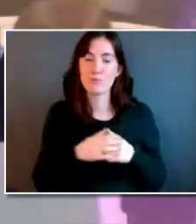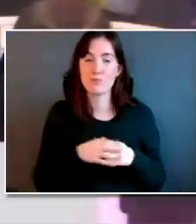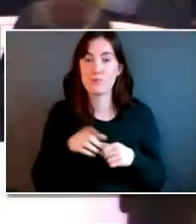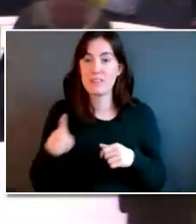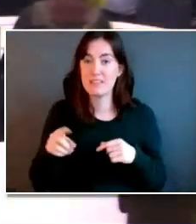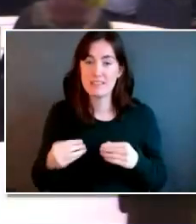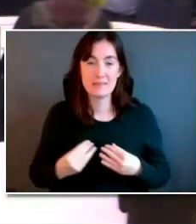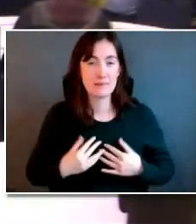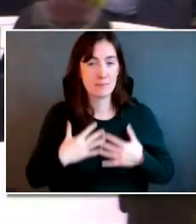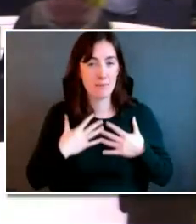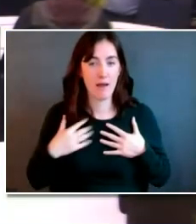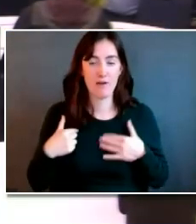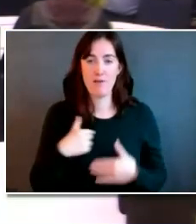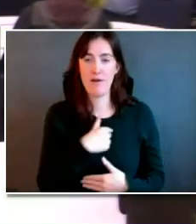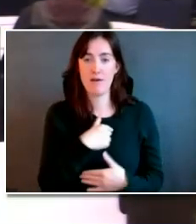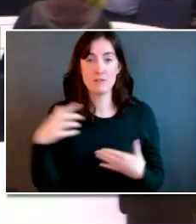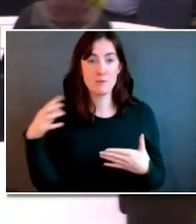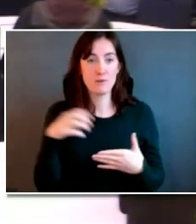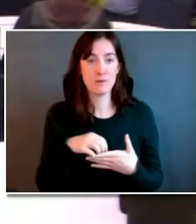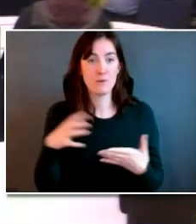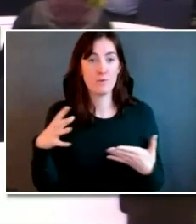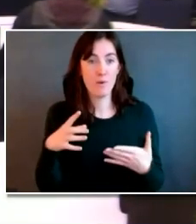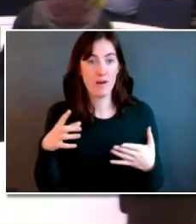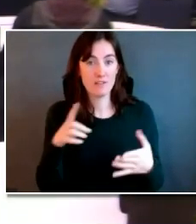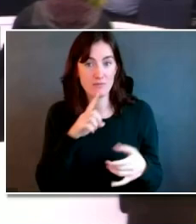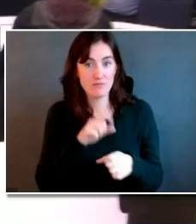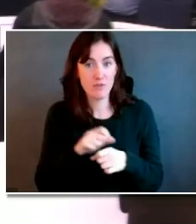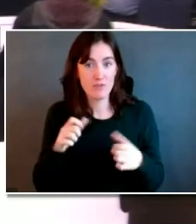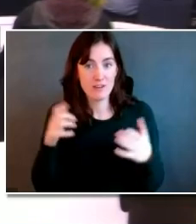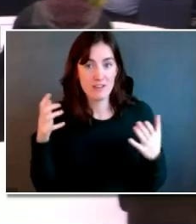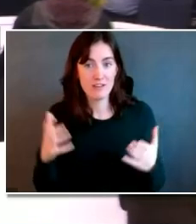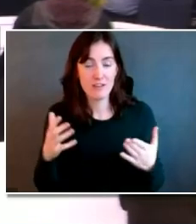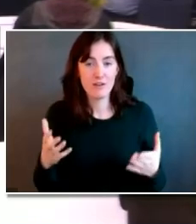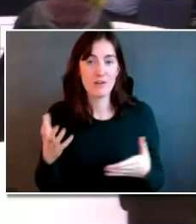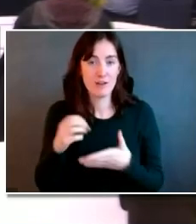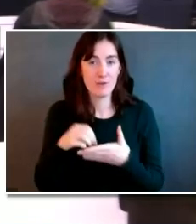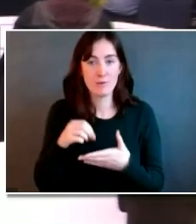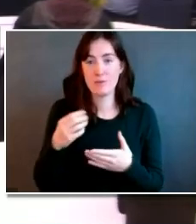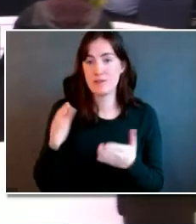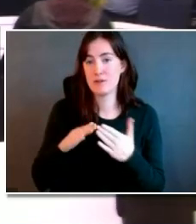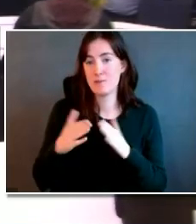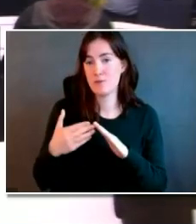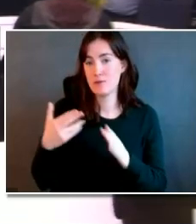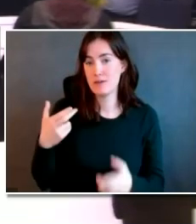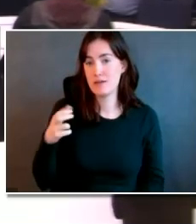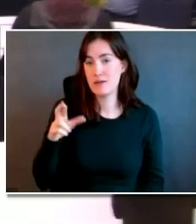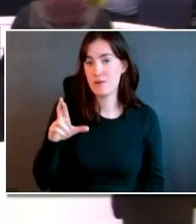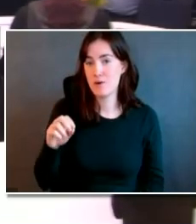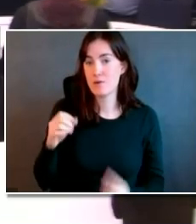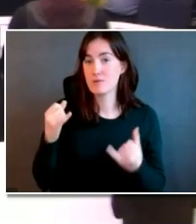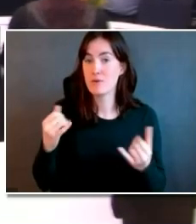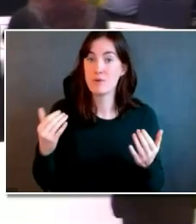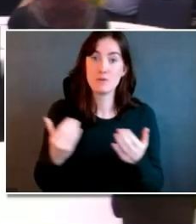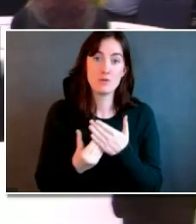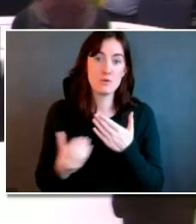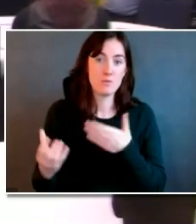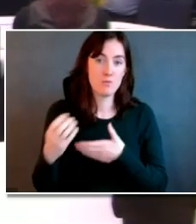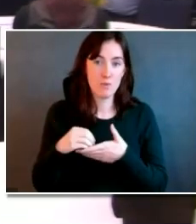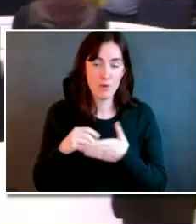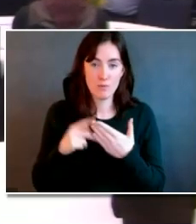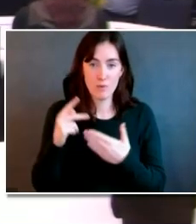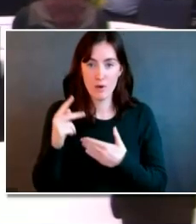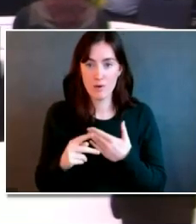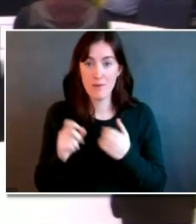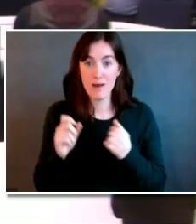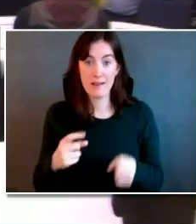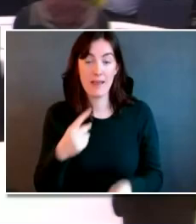us to include what is a community hero, and this is a new part of the program. I can say without a shadow of a doubt